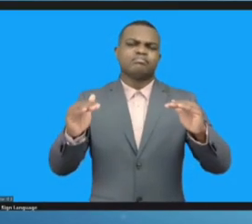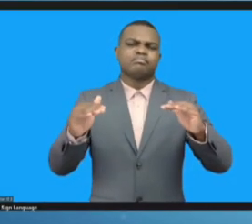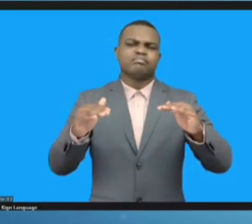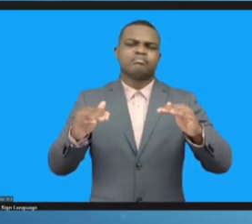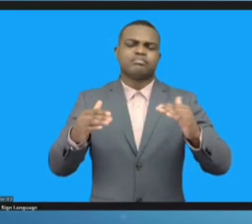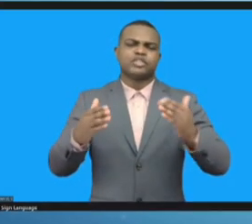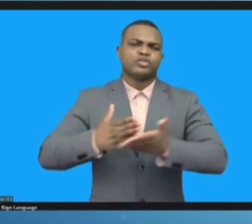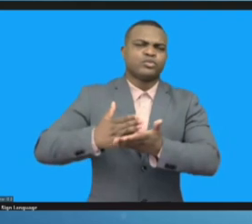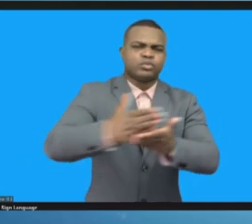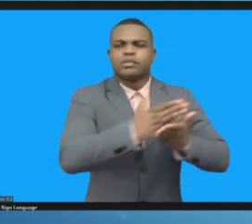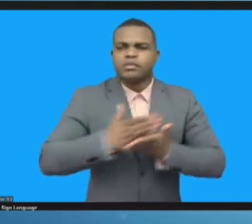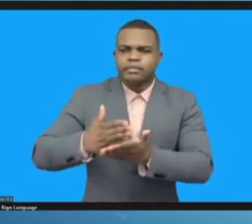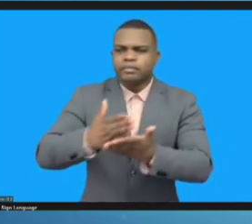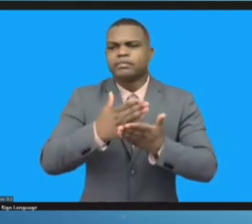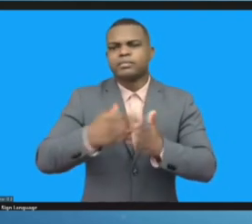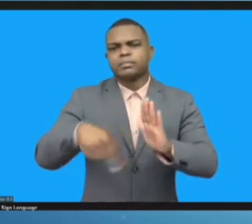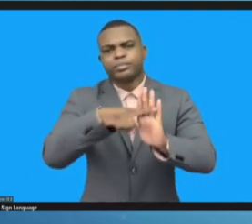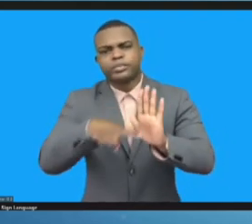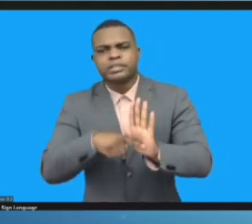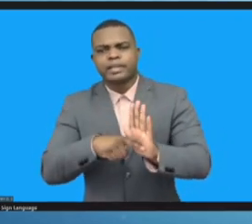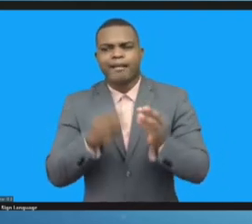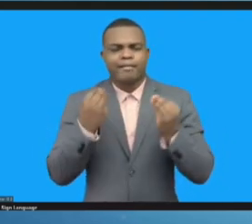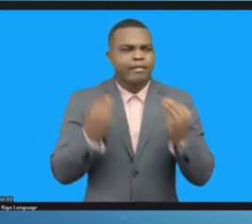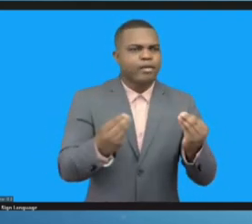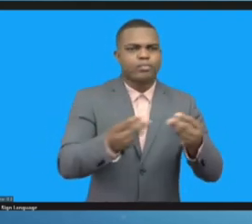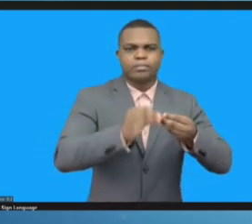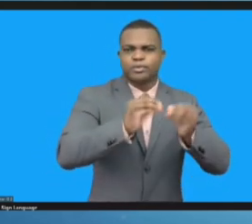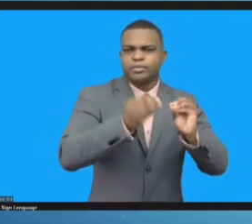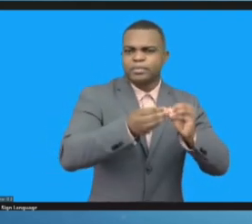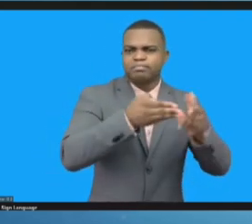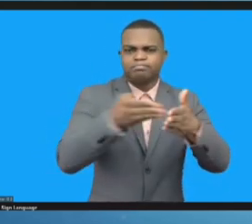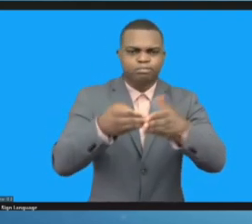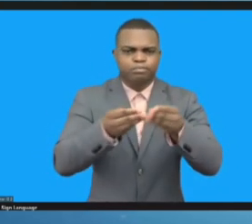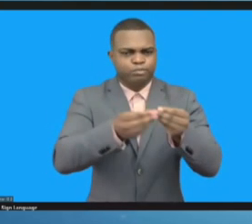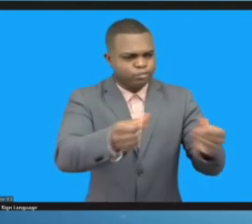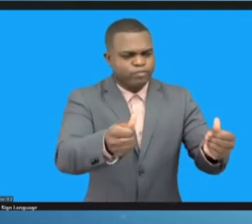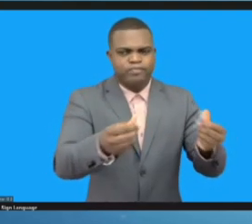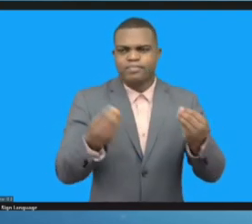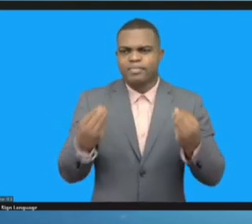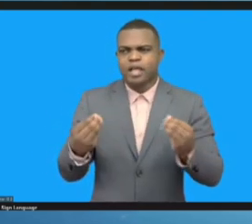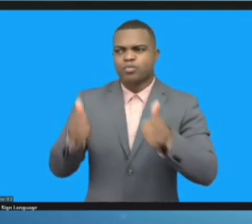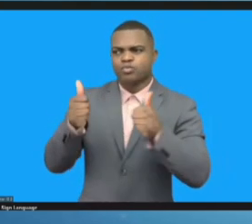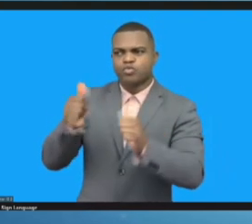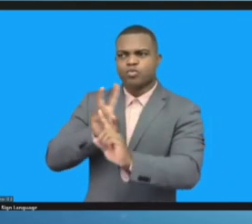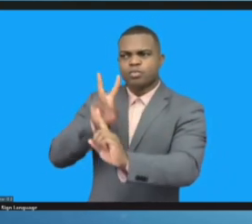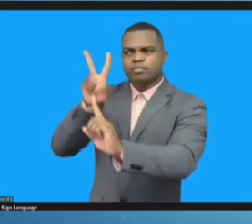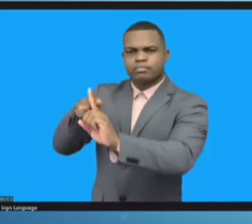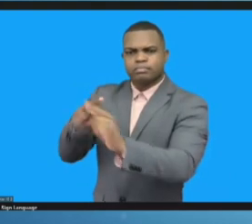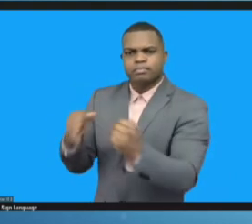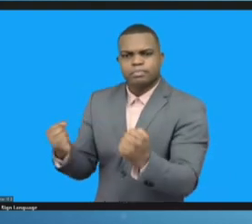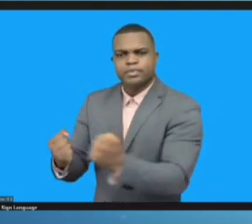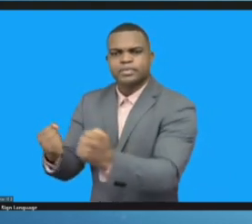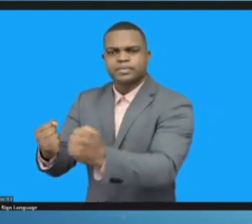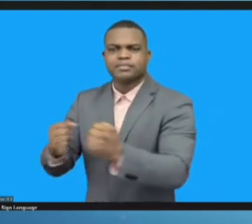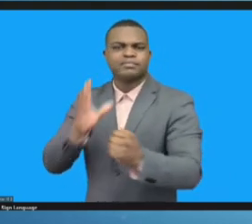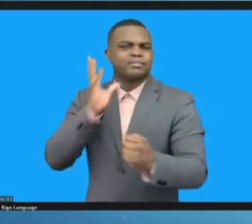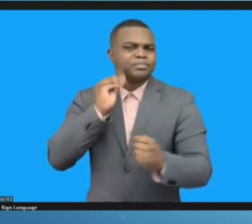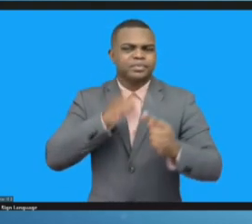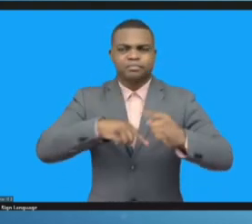experiences for identifying the emerging issues and bringing in to the attention of the relevant bodies and the